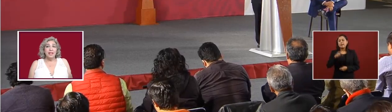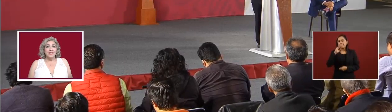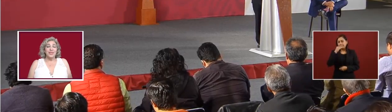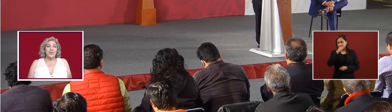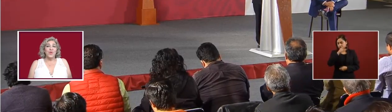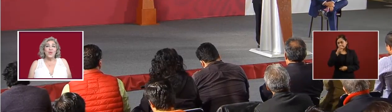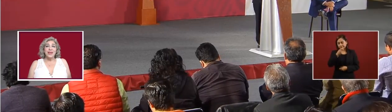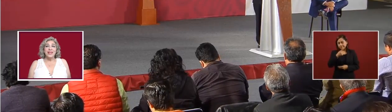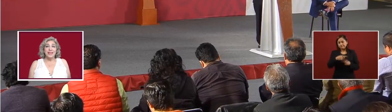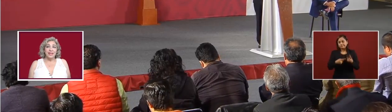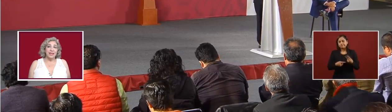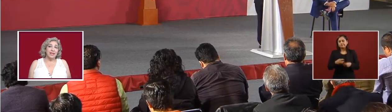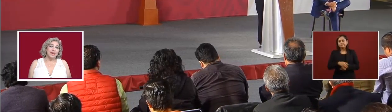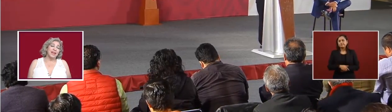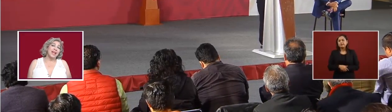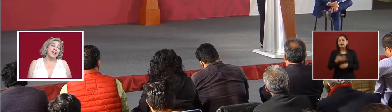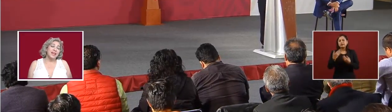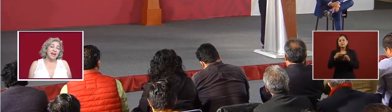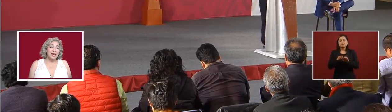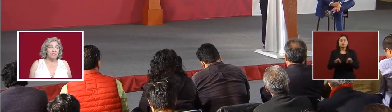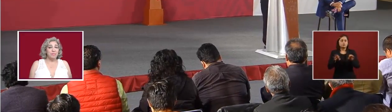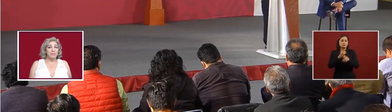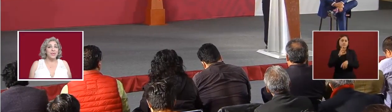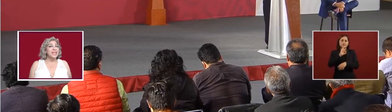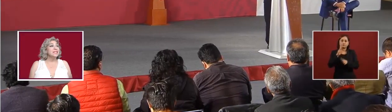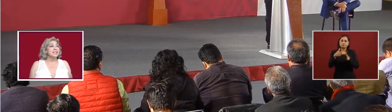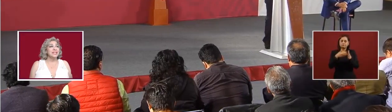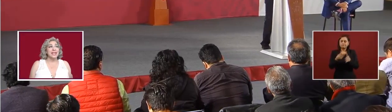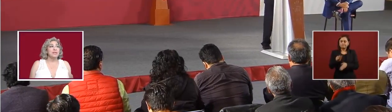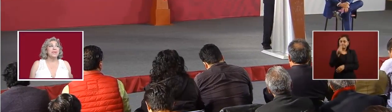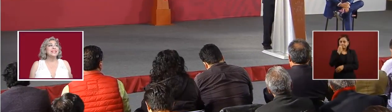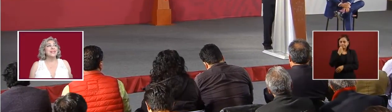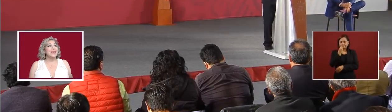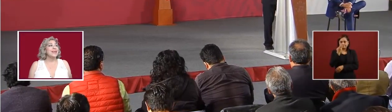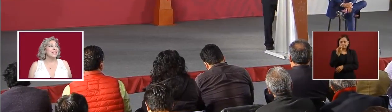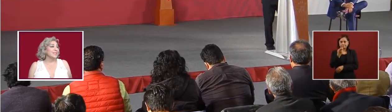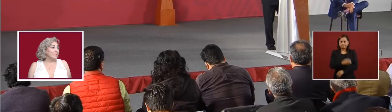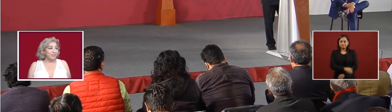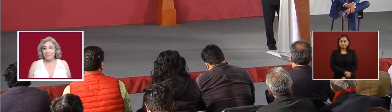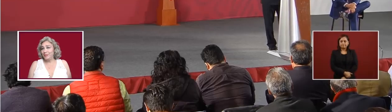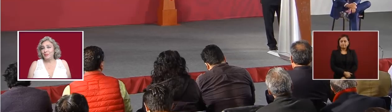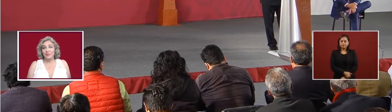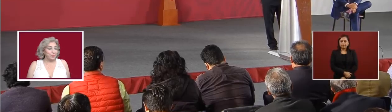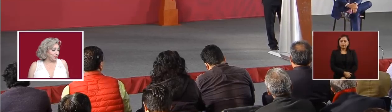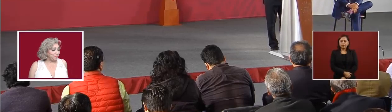so corn and beans is like the best thing